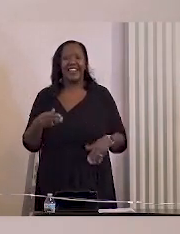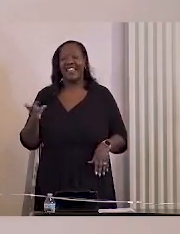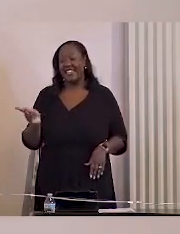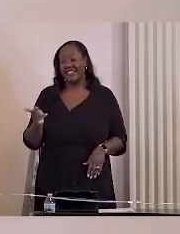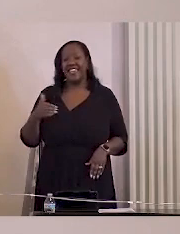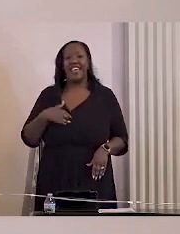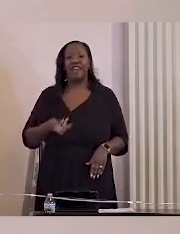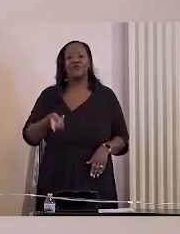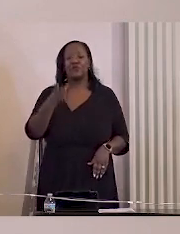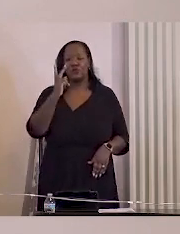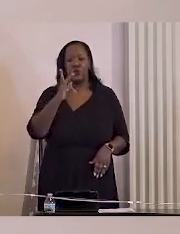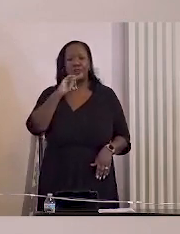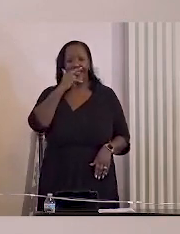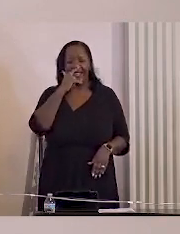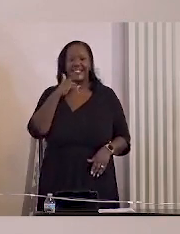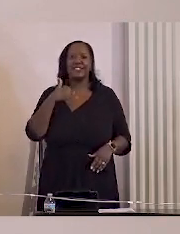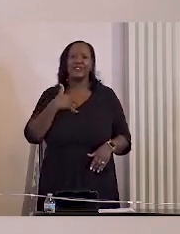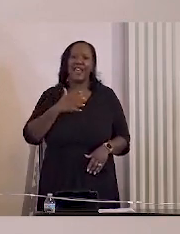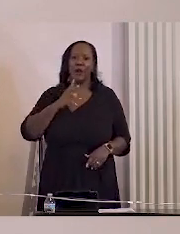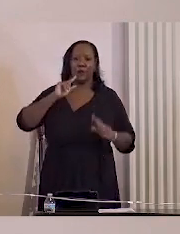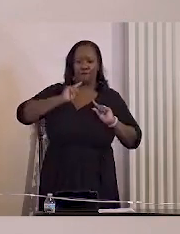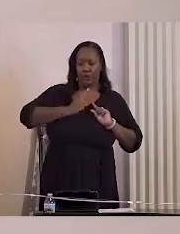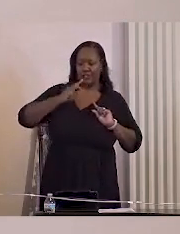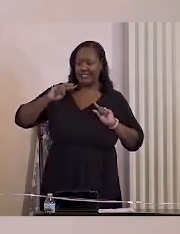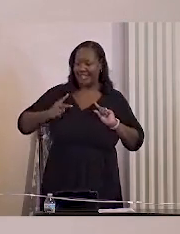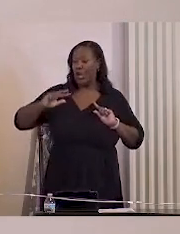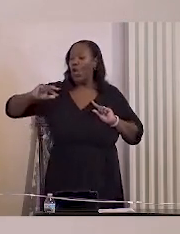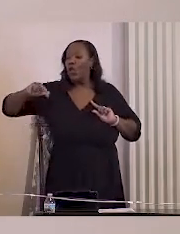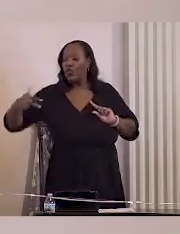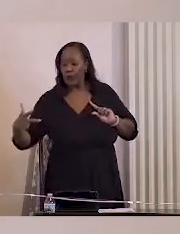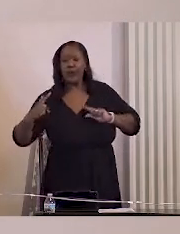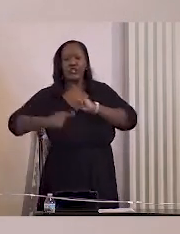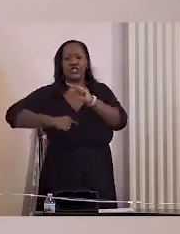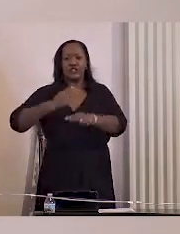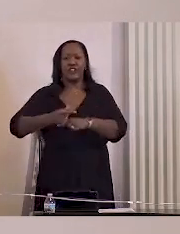kids, we're now a three-generation family active in the church.